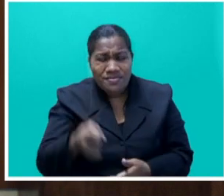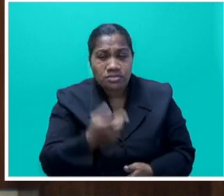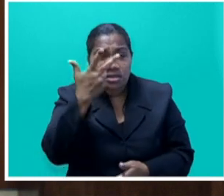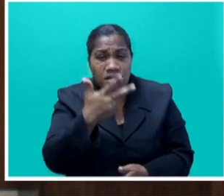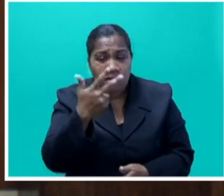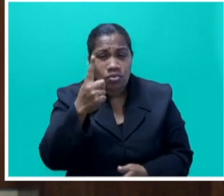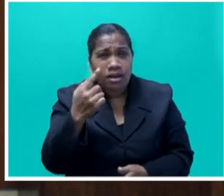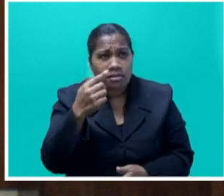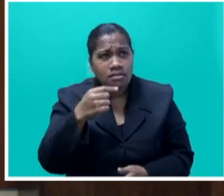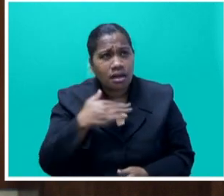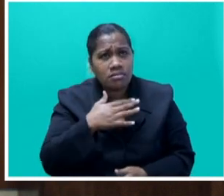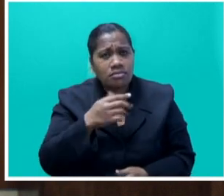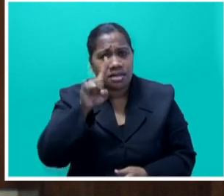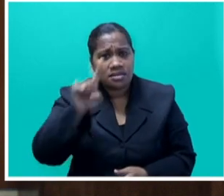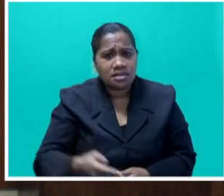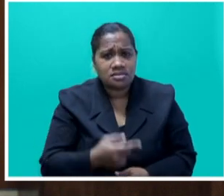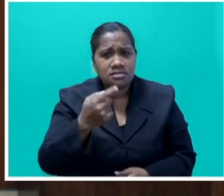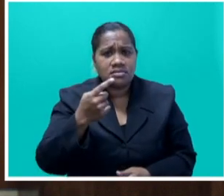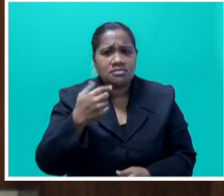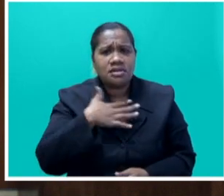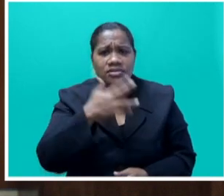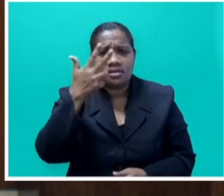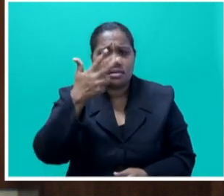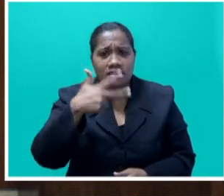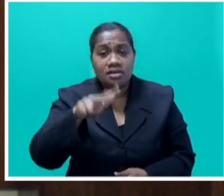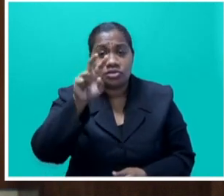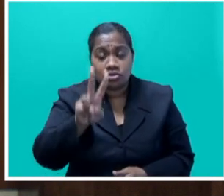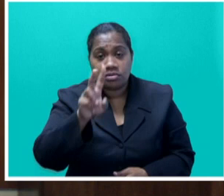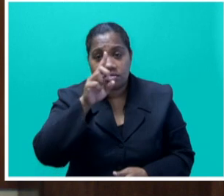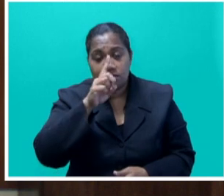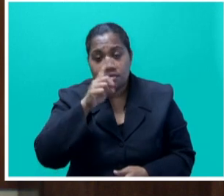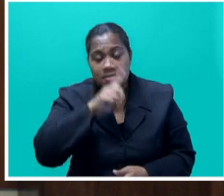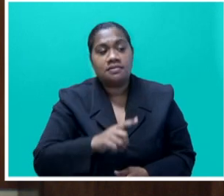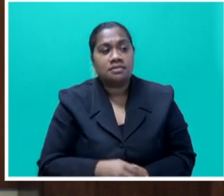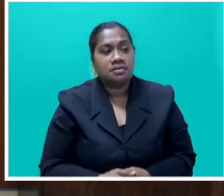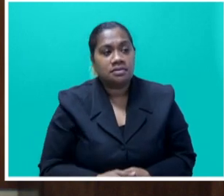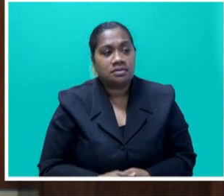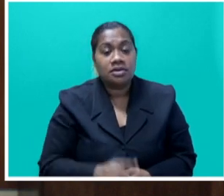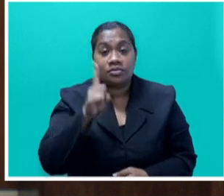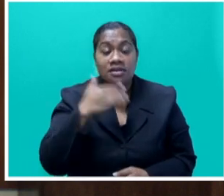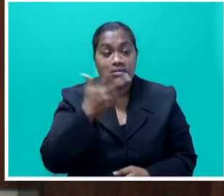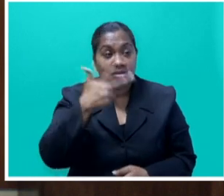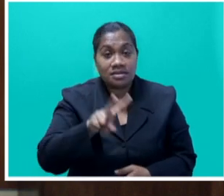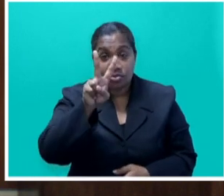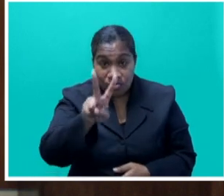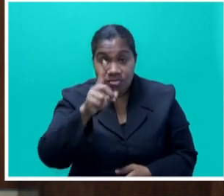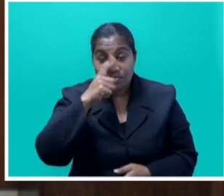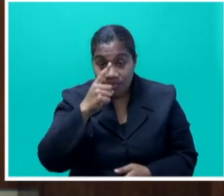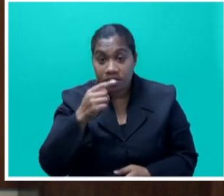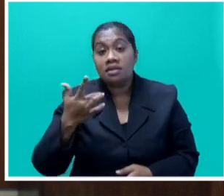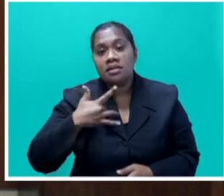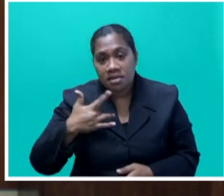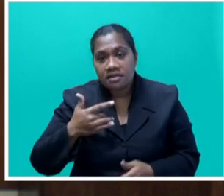are living in the 3 government residential homes and 62 people who are living in